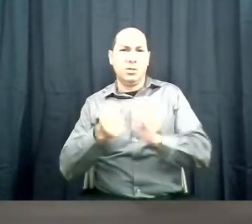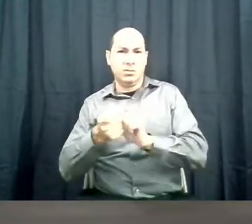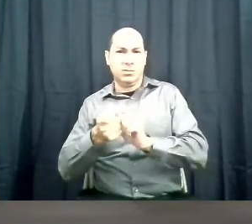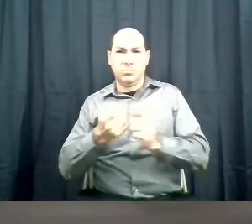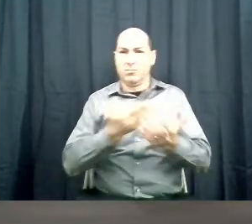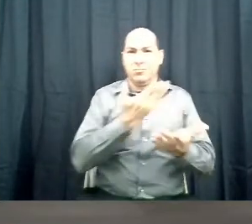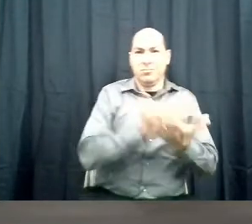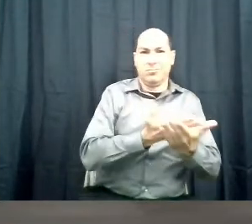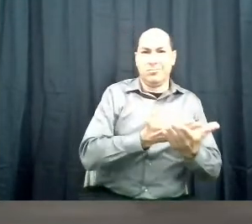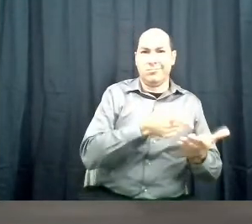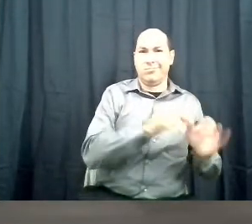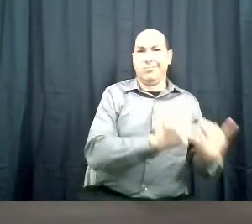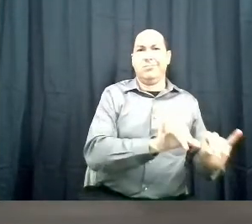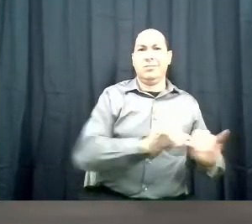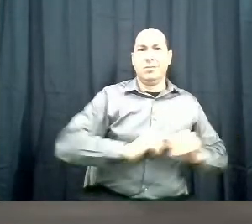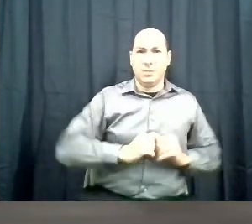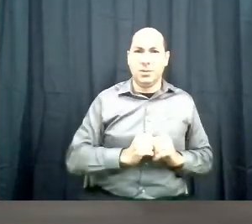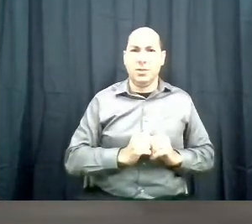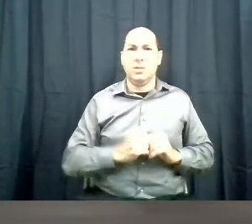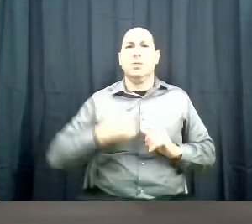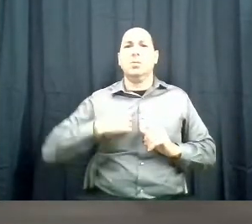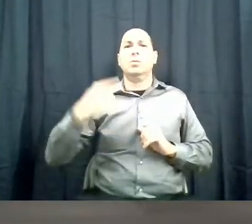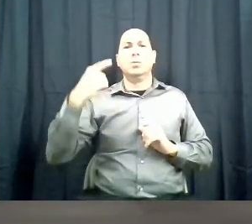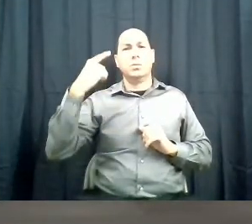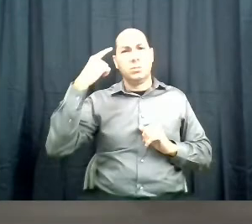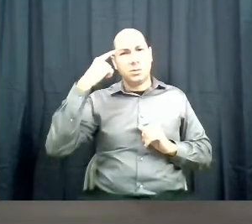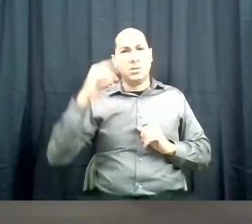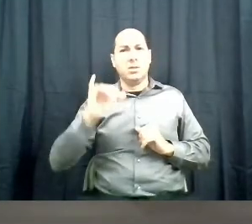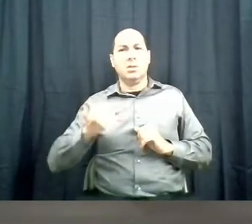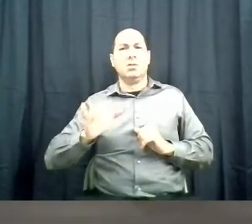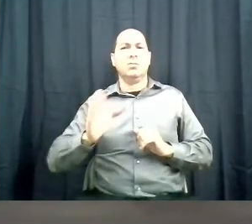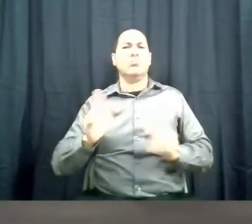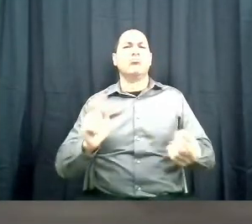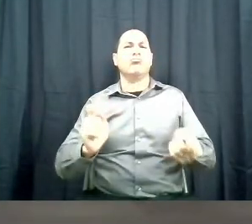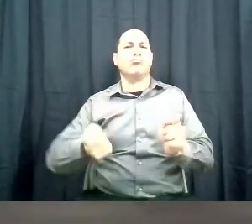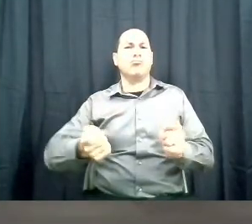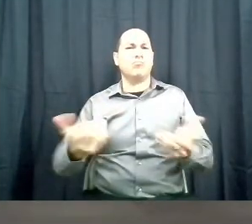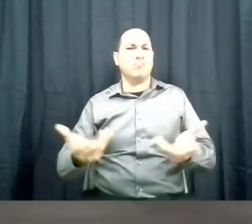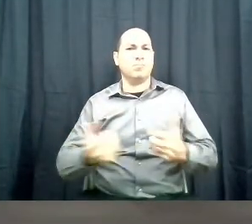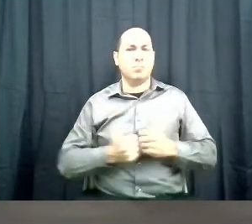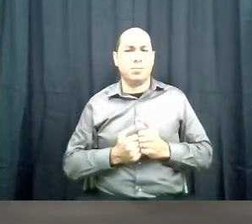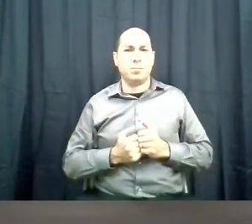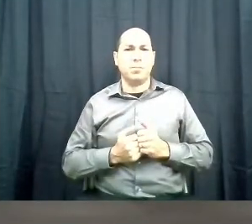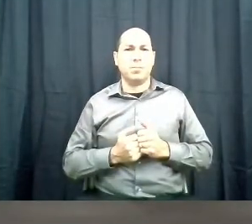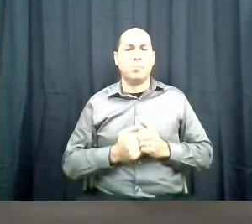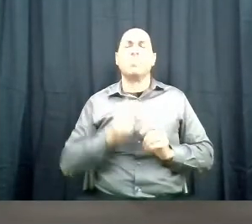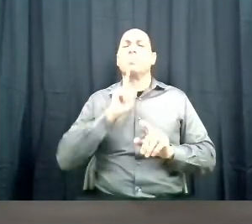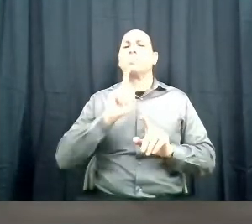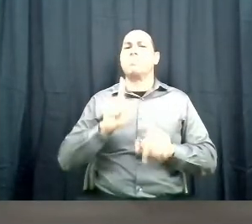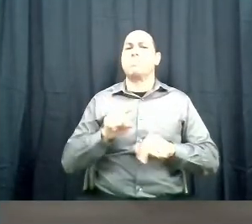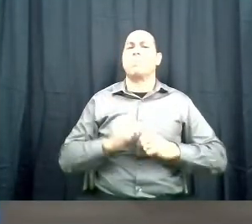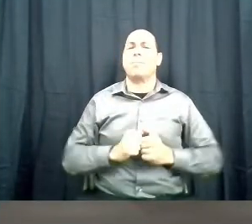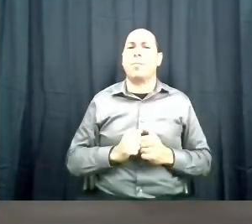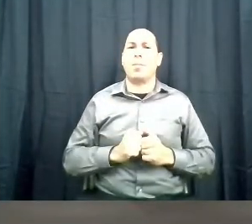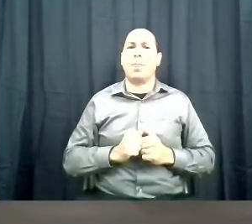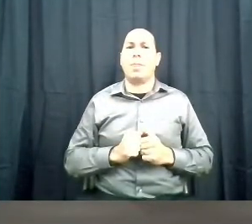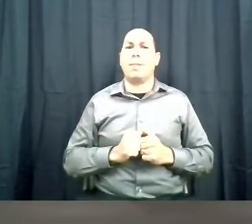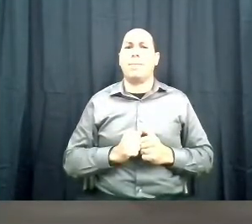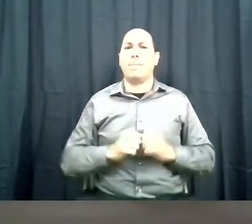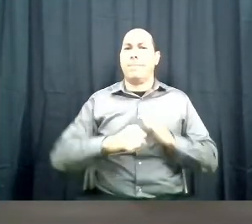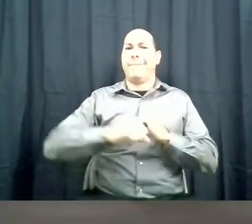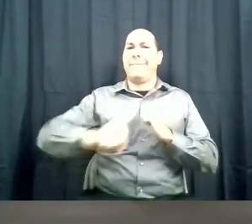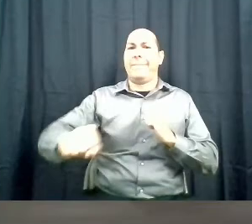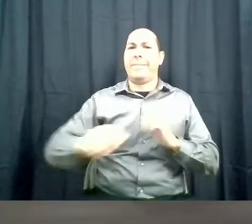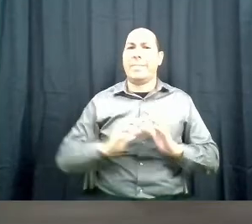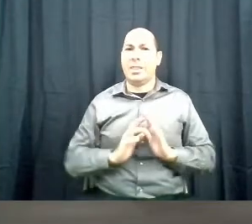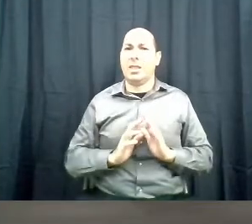that are in considerable disrepair or underutilized? So yes, not to belabor this too long, but Pritco's